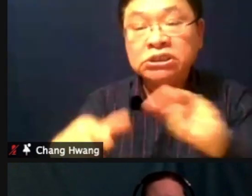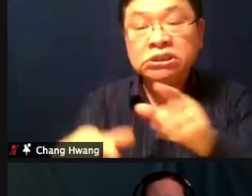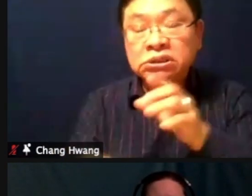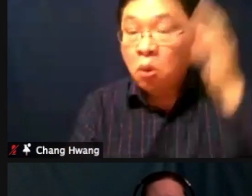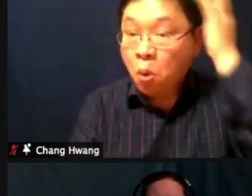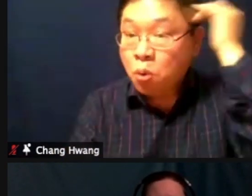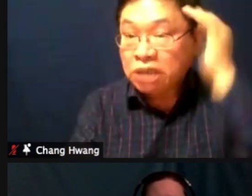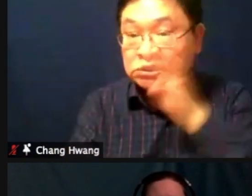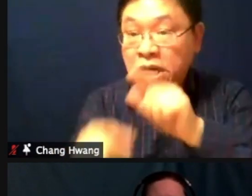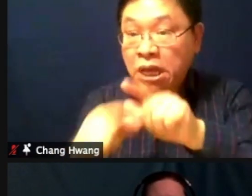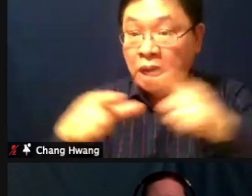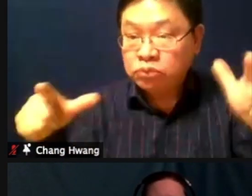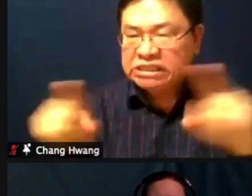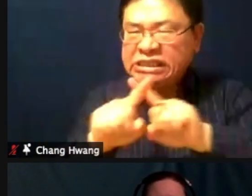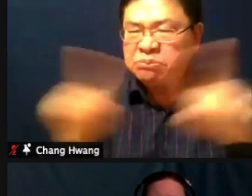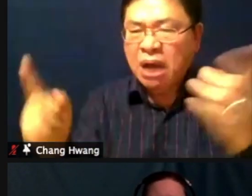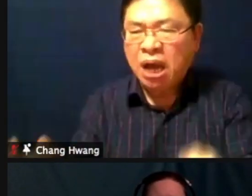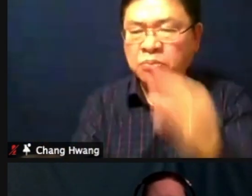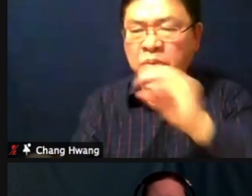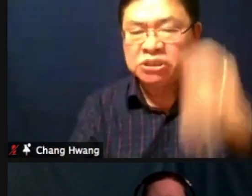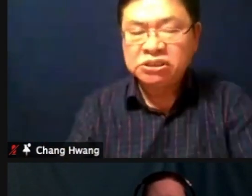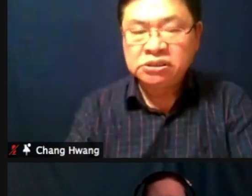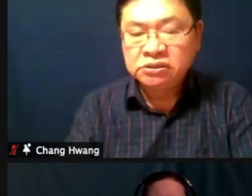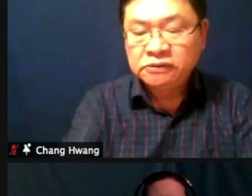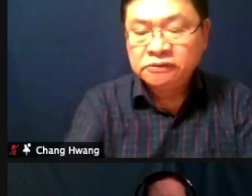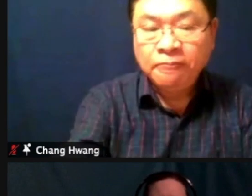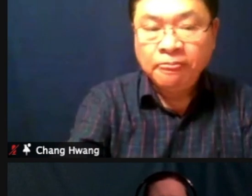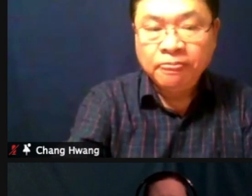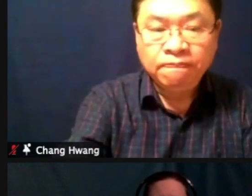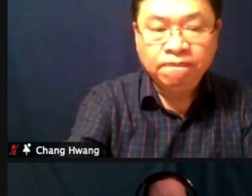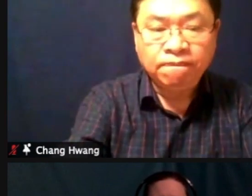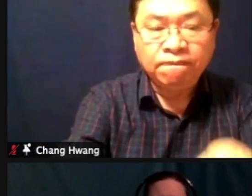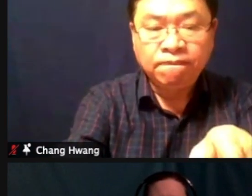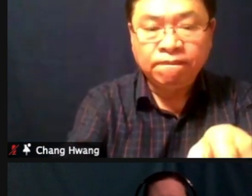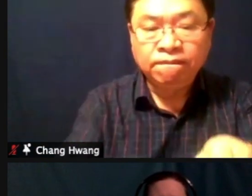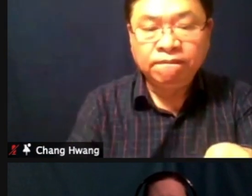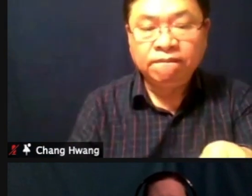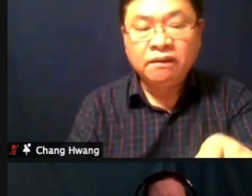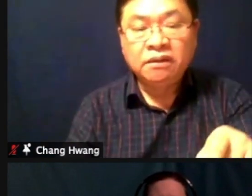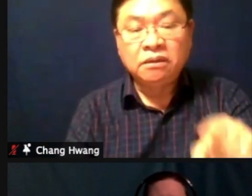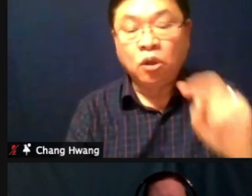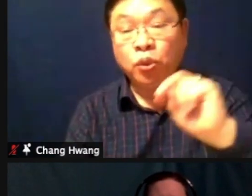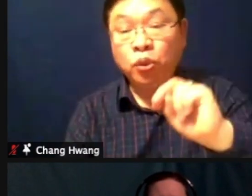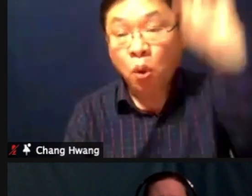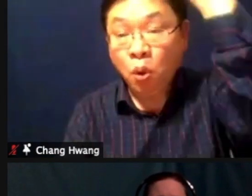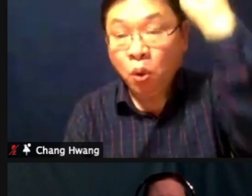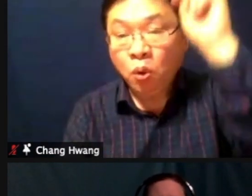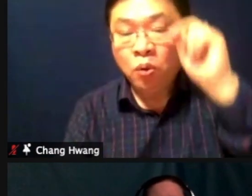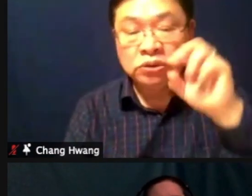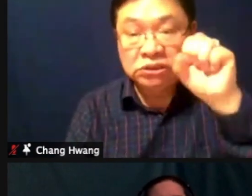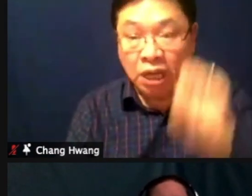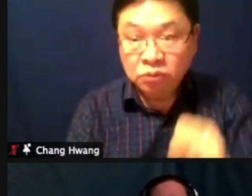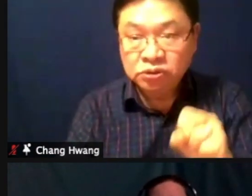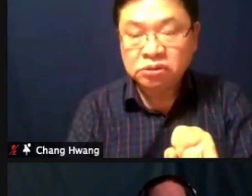been very difficult. And as such, it's hard to communicate. So if you want a little more detail on how spoken language is